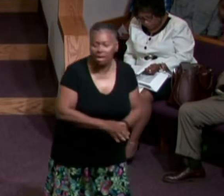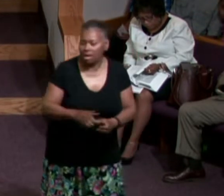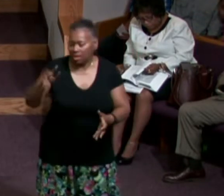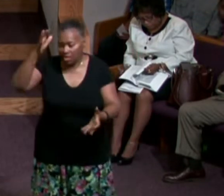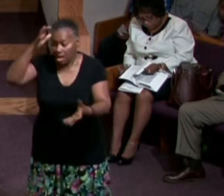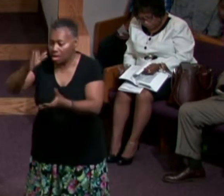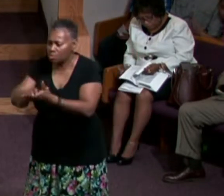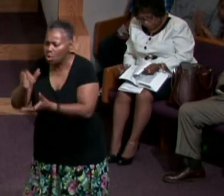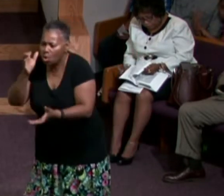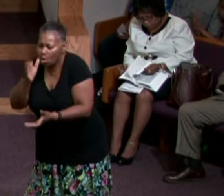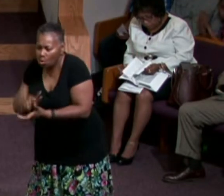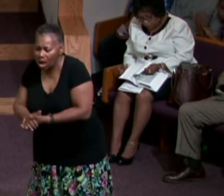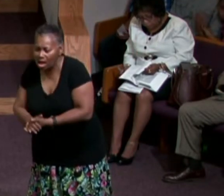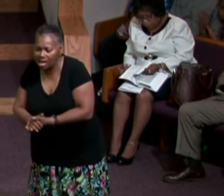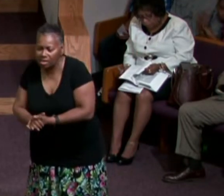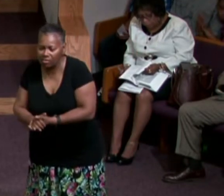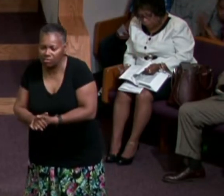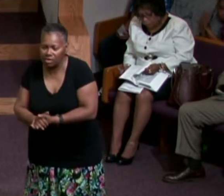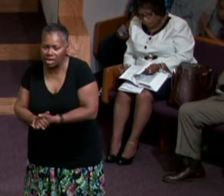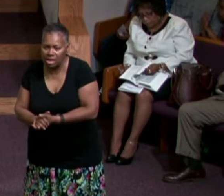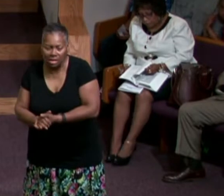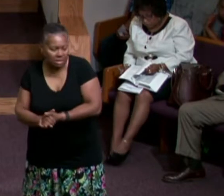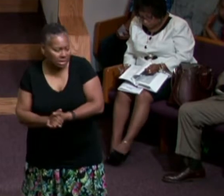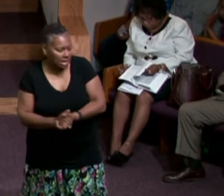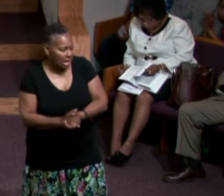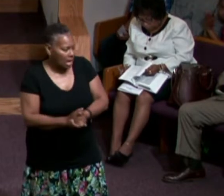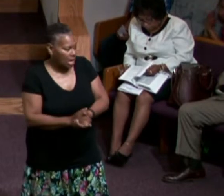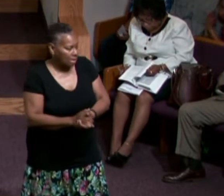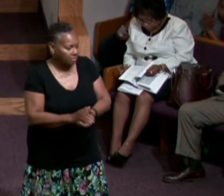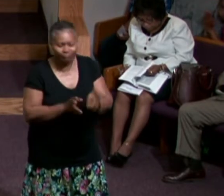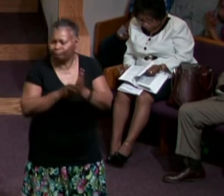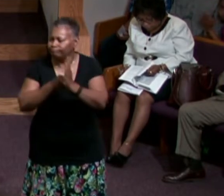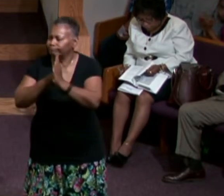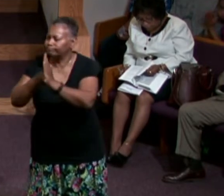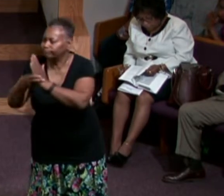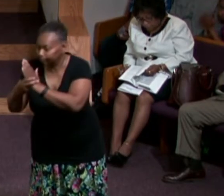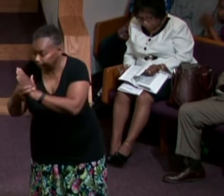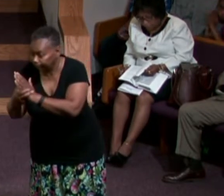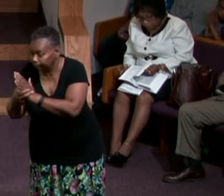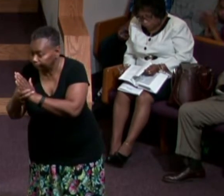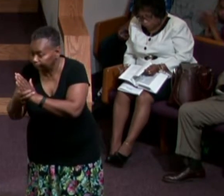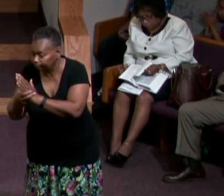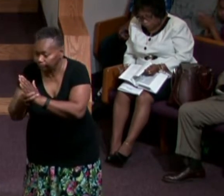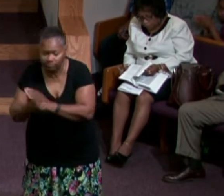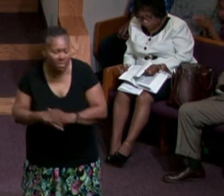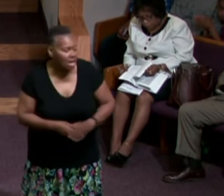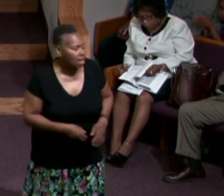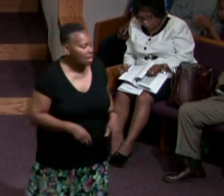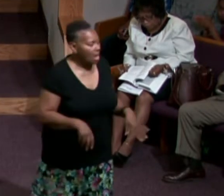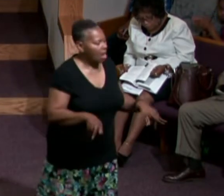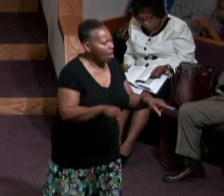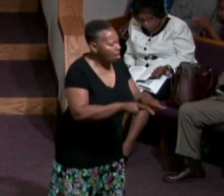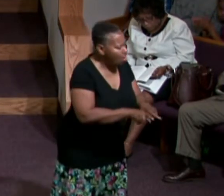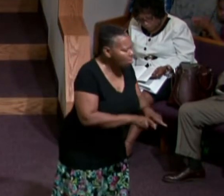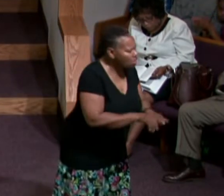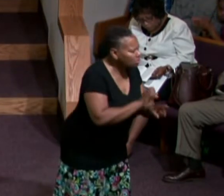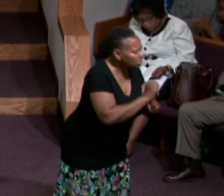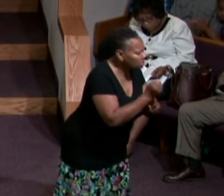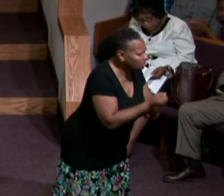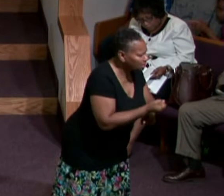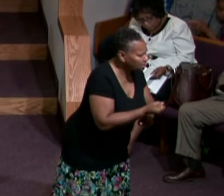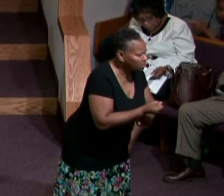husband or wife who get caught up outside of the marriage. And sadly, there's also the situation